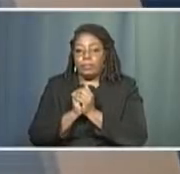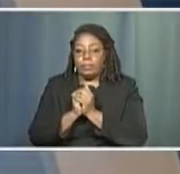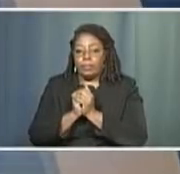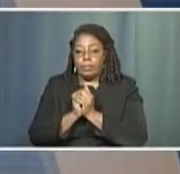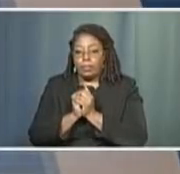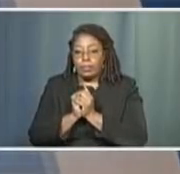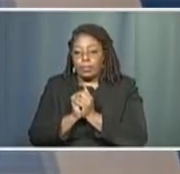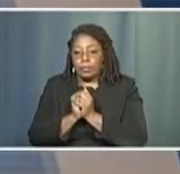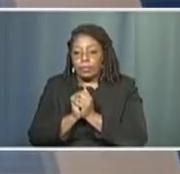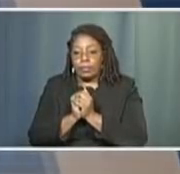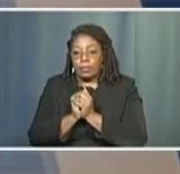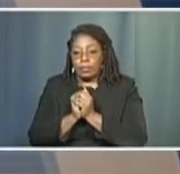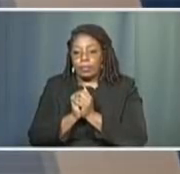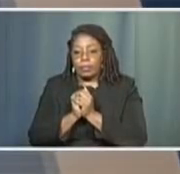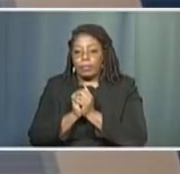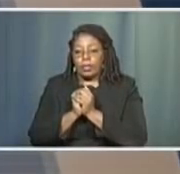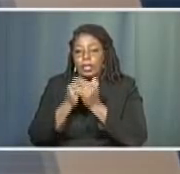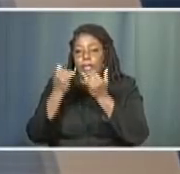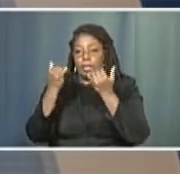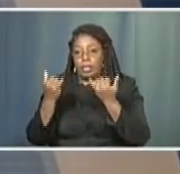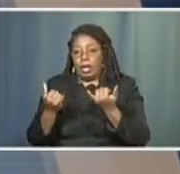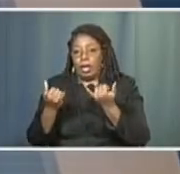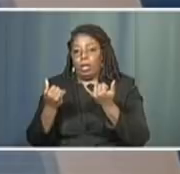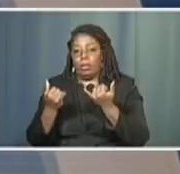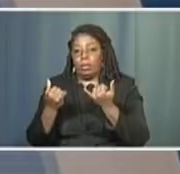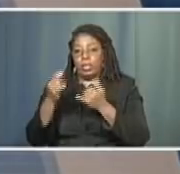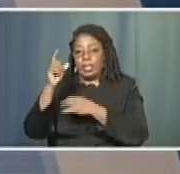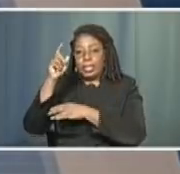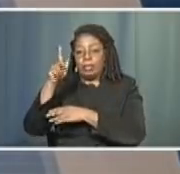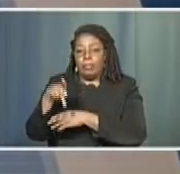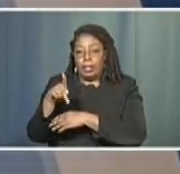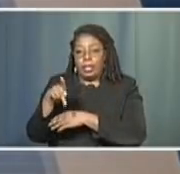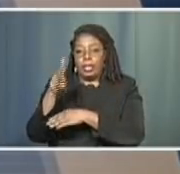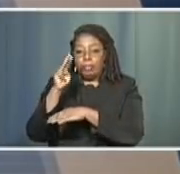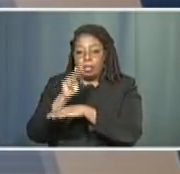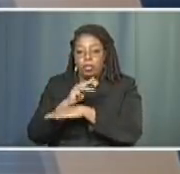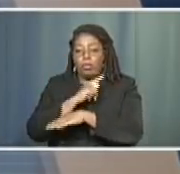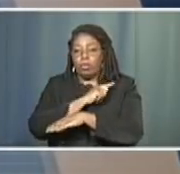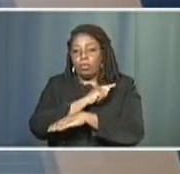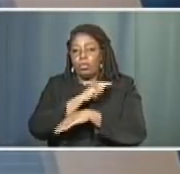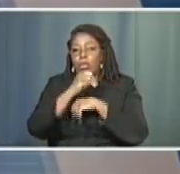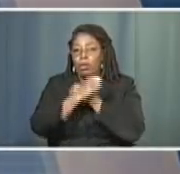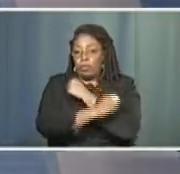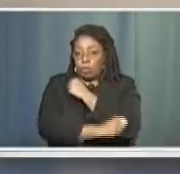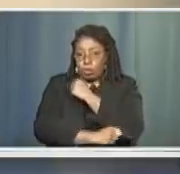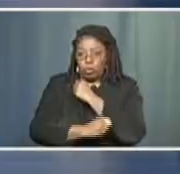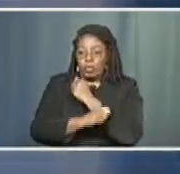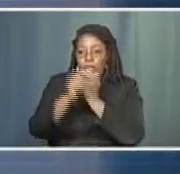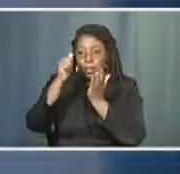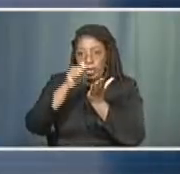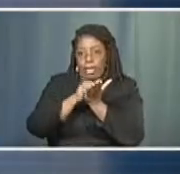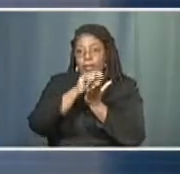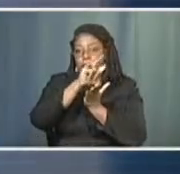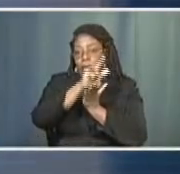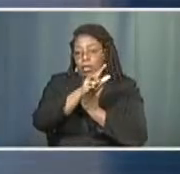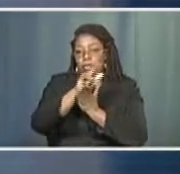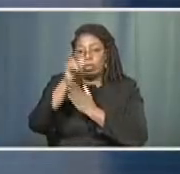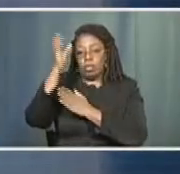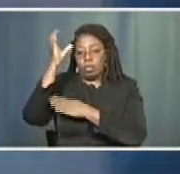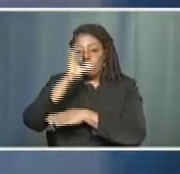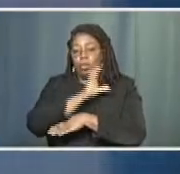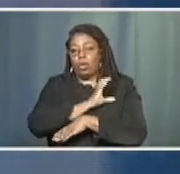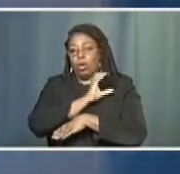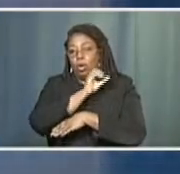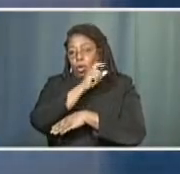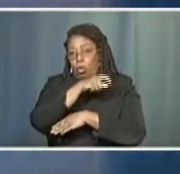Well, over in Switzerland is where you can find Deputy Prime Minister and Minister of Tourism, Investments and Aviation, the Honourable Chester Cooper,